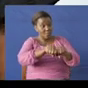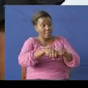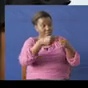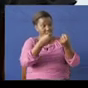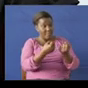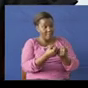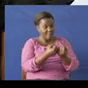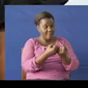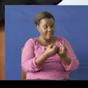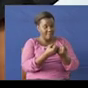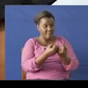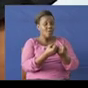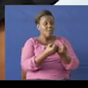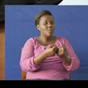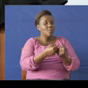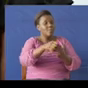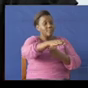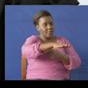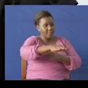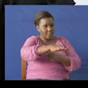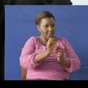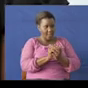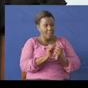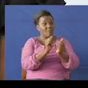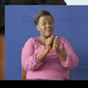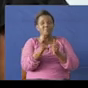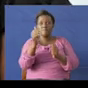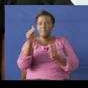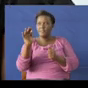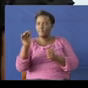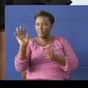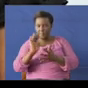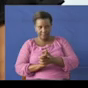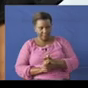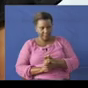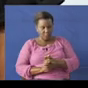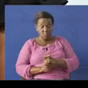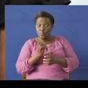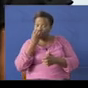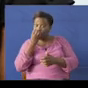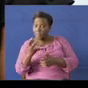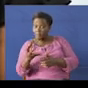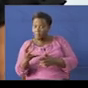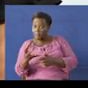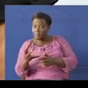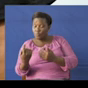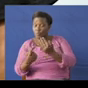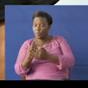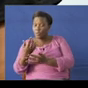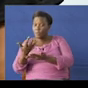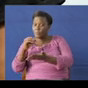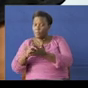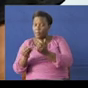Pollution is the degradation of natural environment by external substances. Pollution occurs when ecosystems